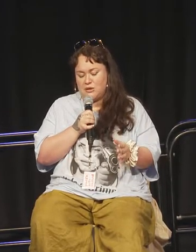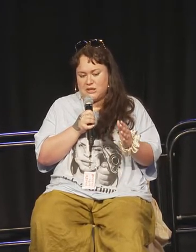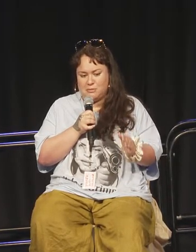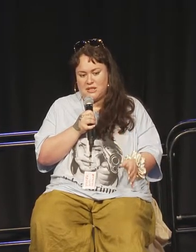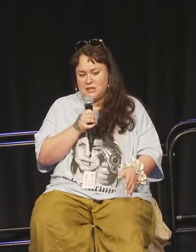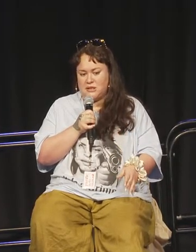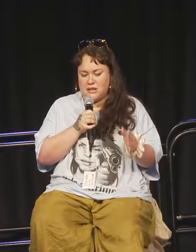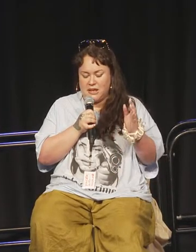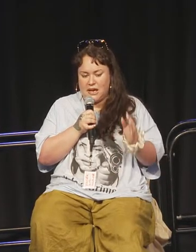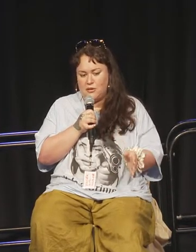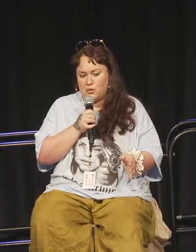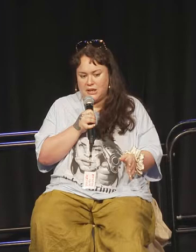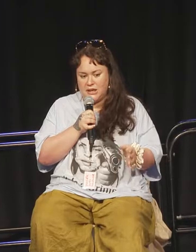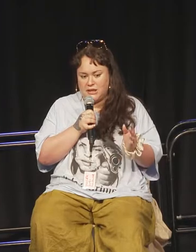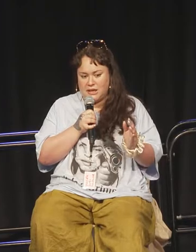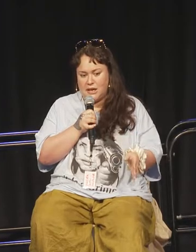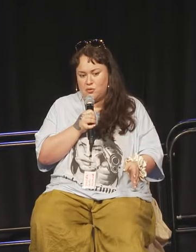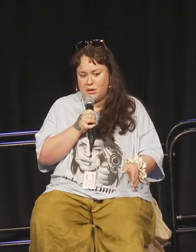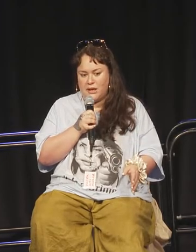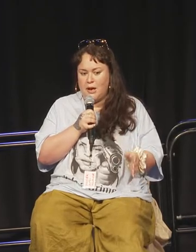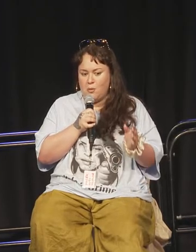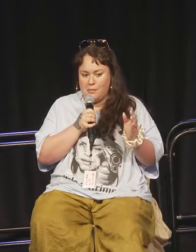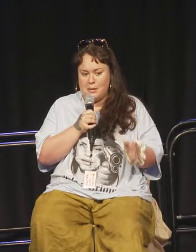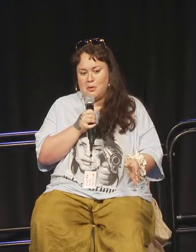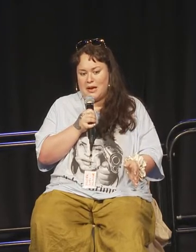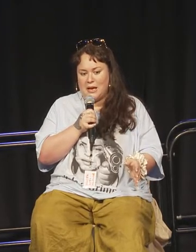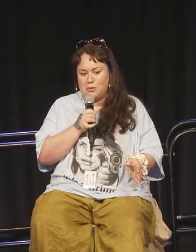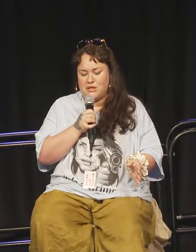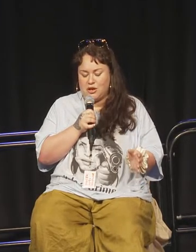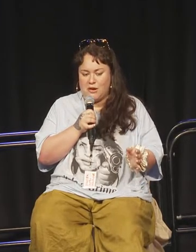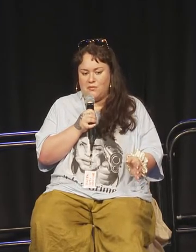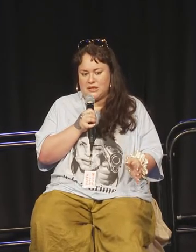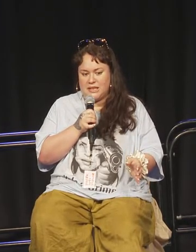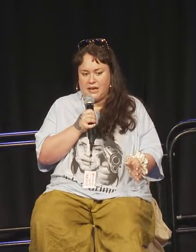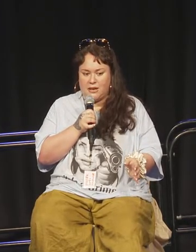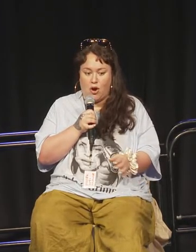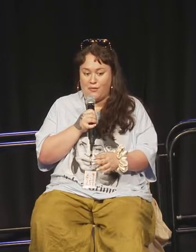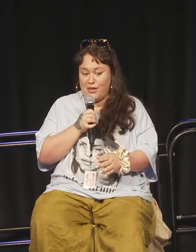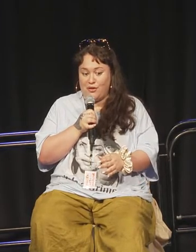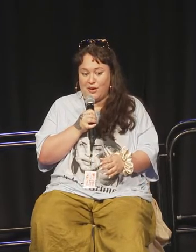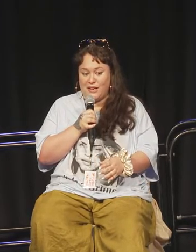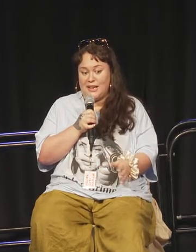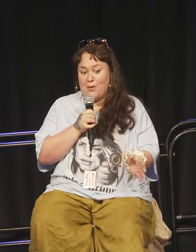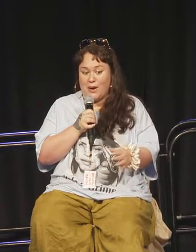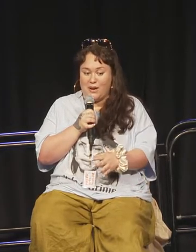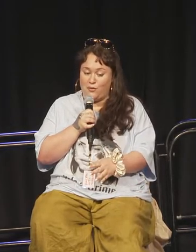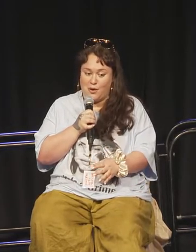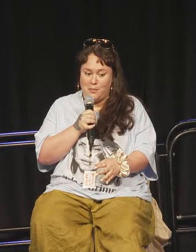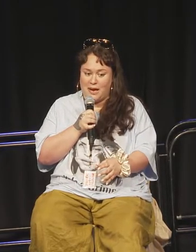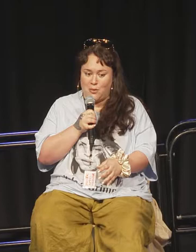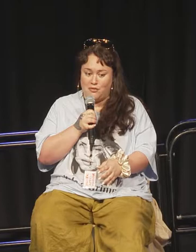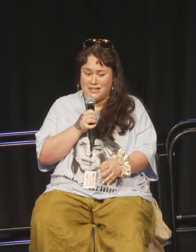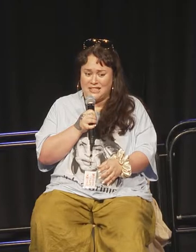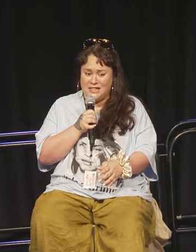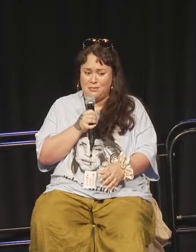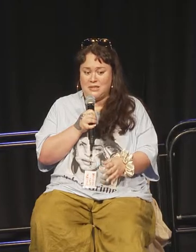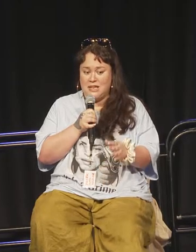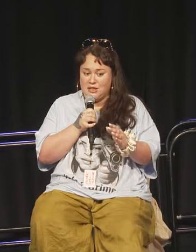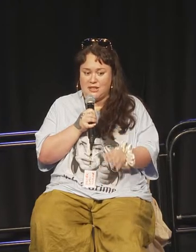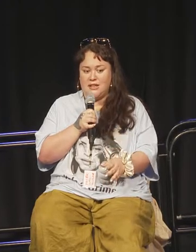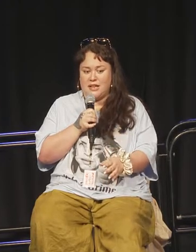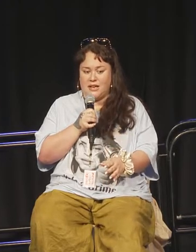of physical spaces and cardo hiki takanuhi where people are able to conversate Off the Grid away from power